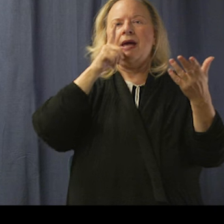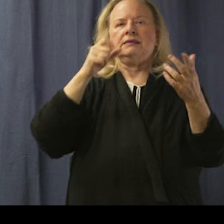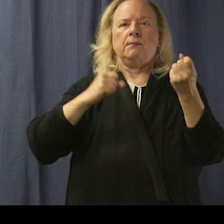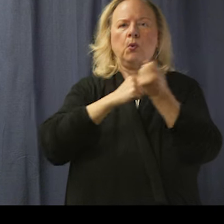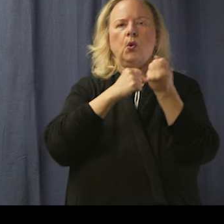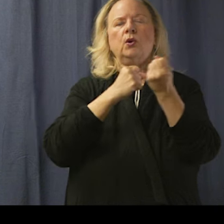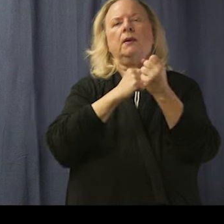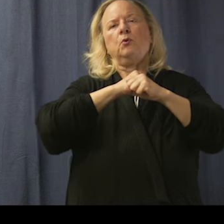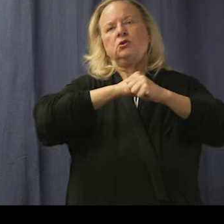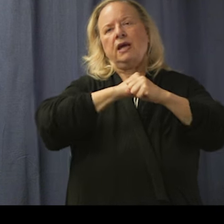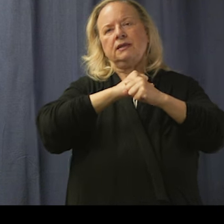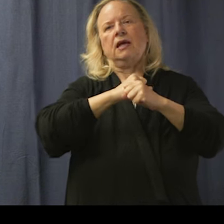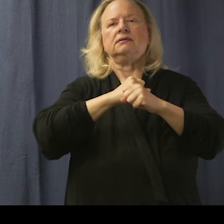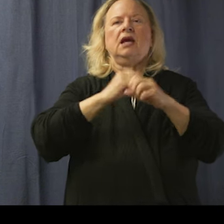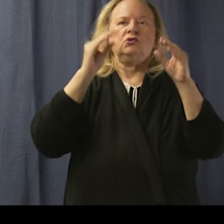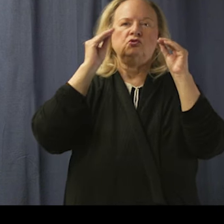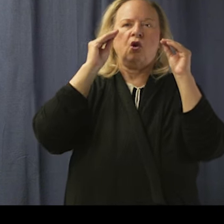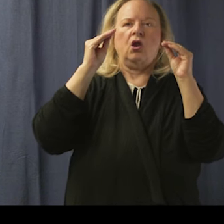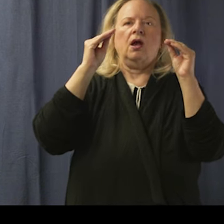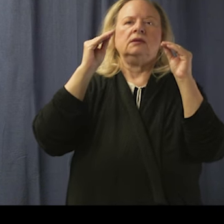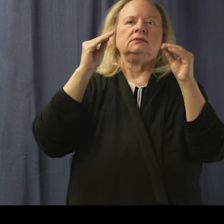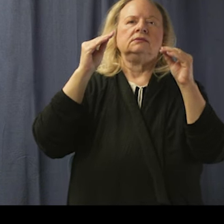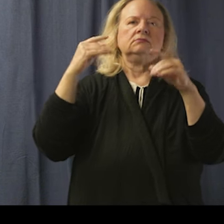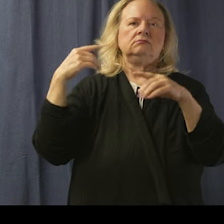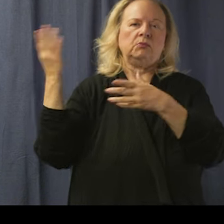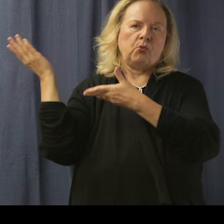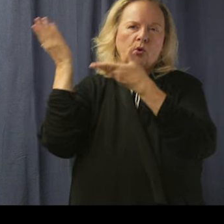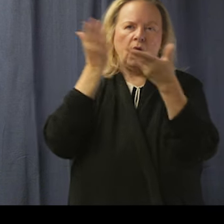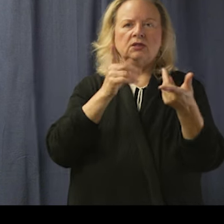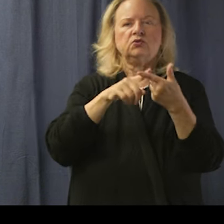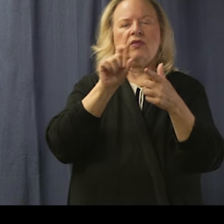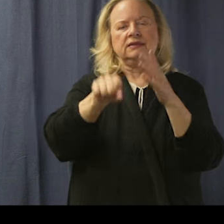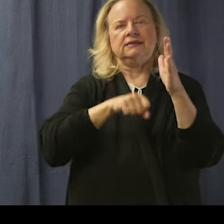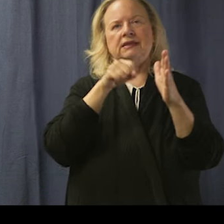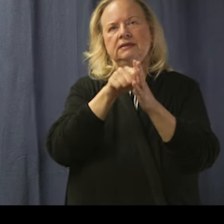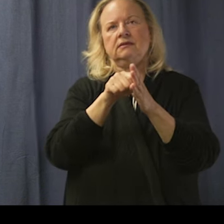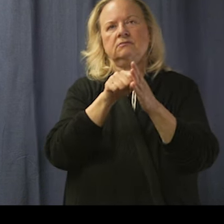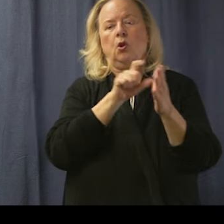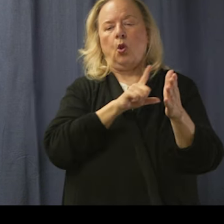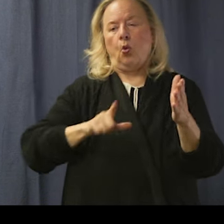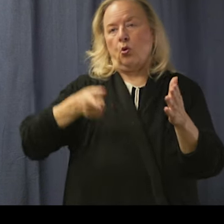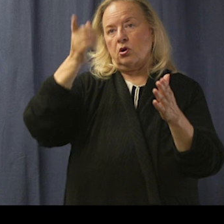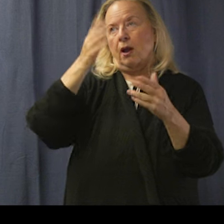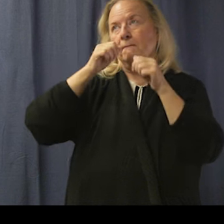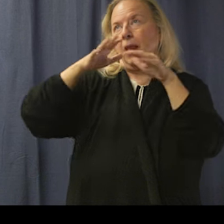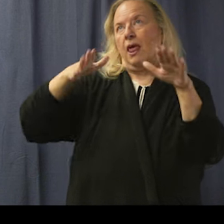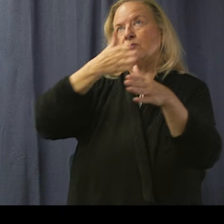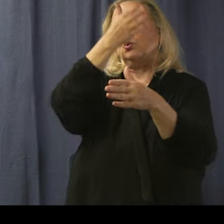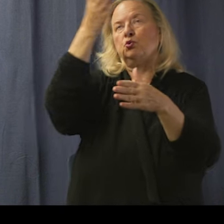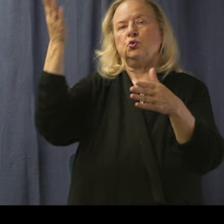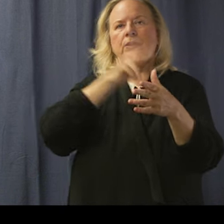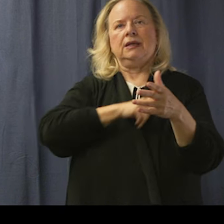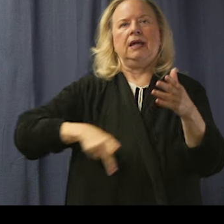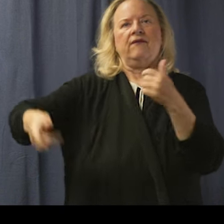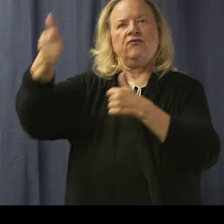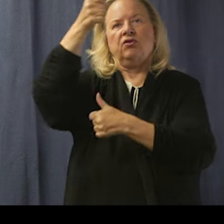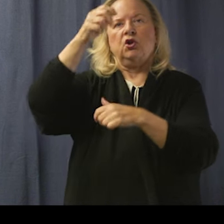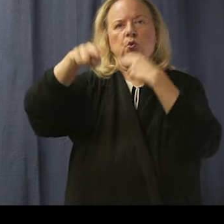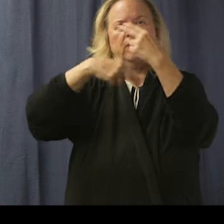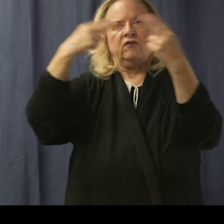v'higiyanu lazman hazeh. Blessed are you, Lord our God, King of the universe, who